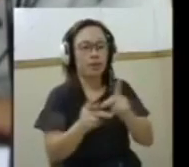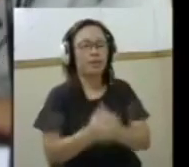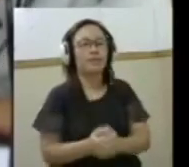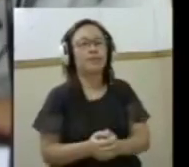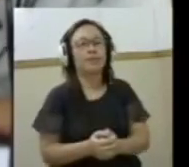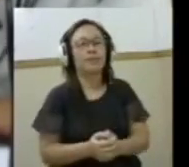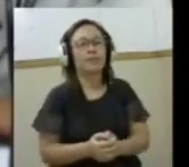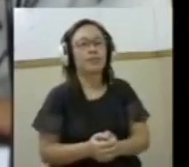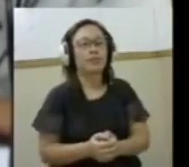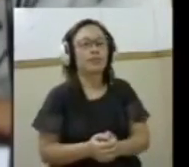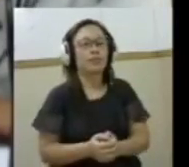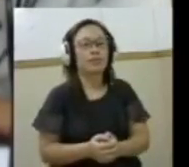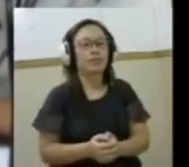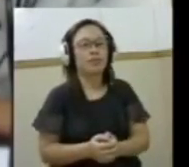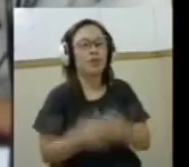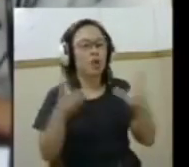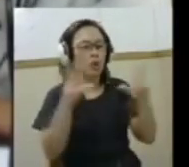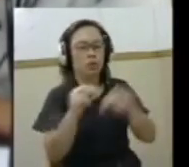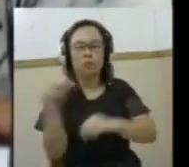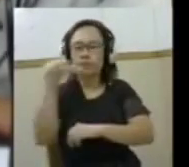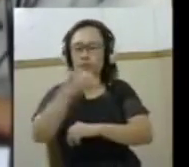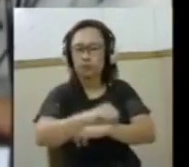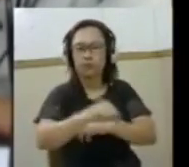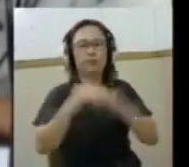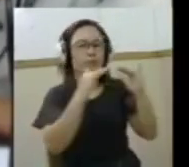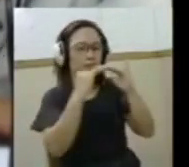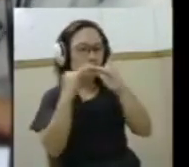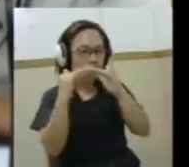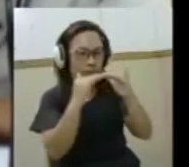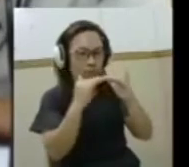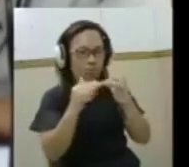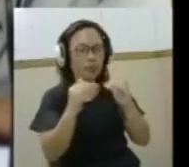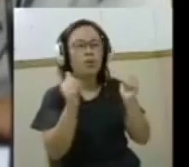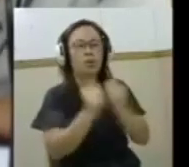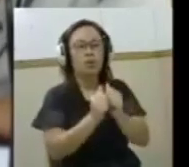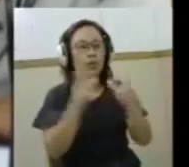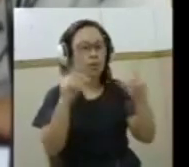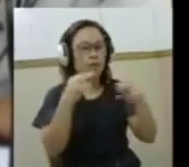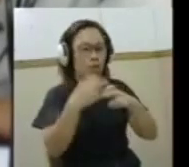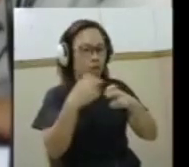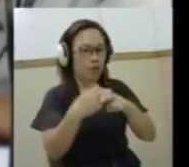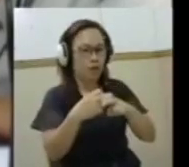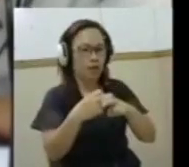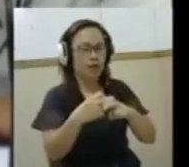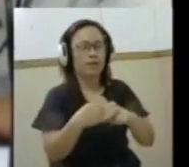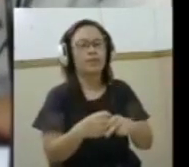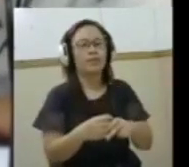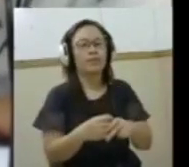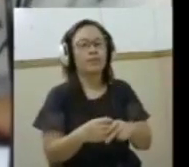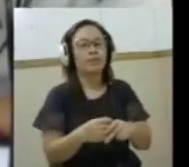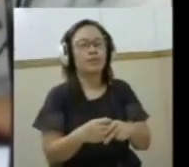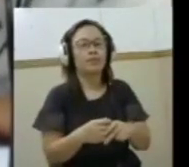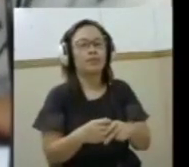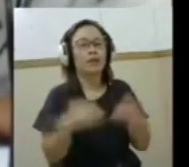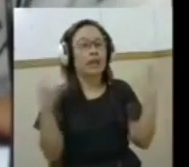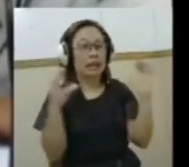change, racial discrimination, gender inequality, and more. So without hard facts, it's very difficult to prove that climate change is